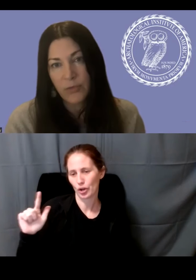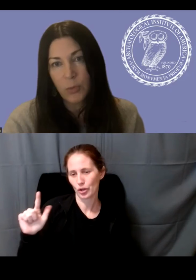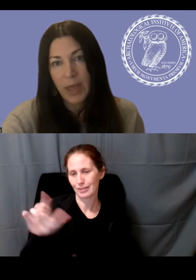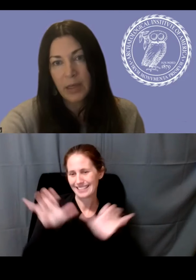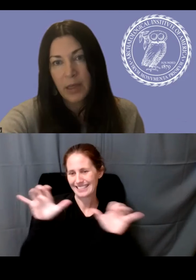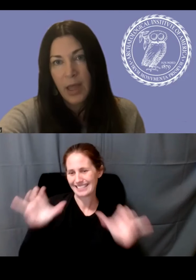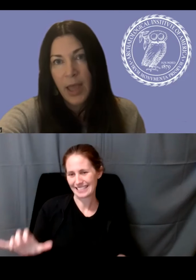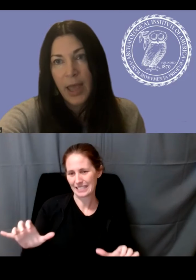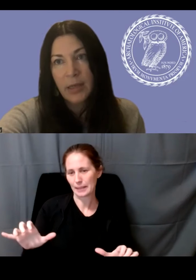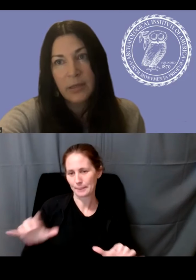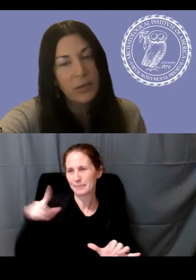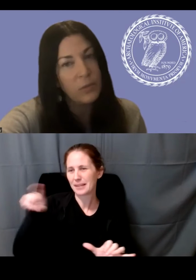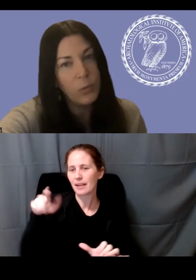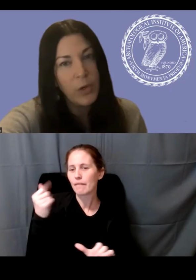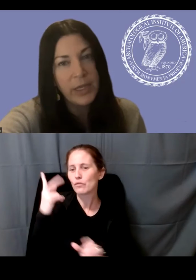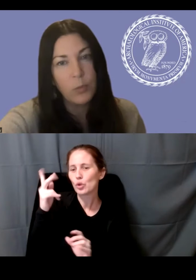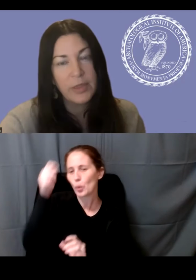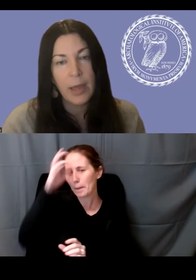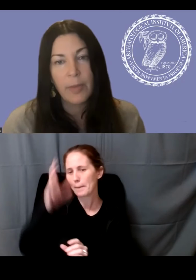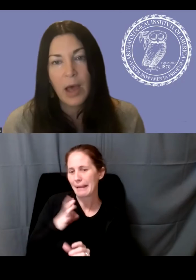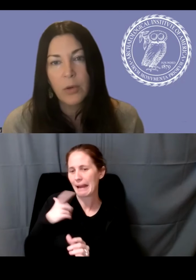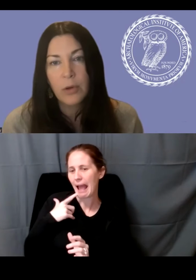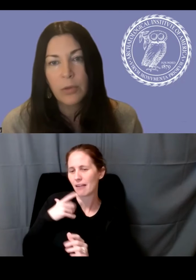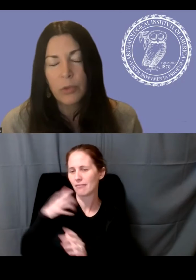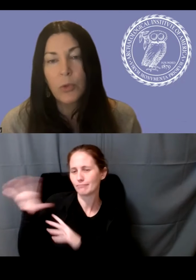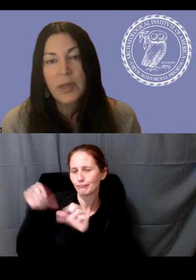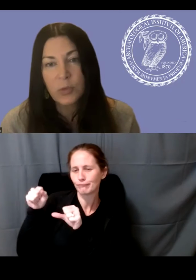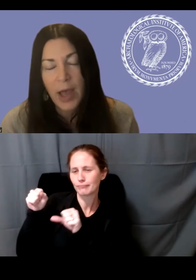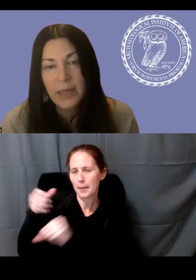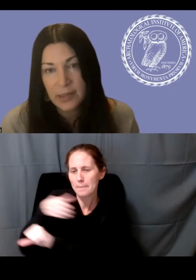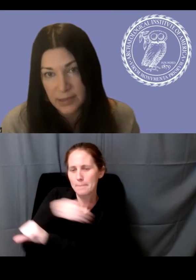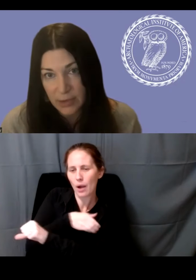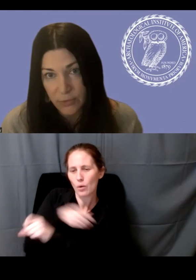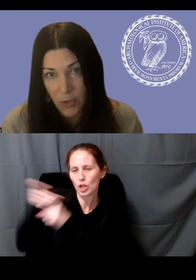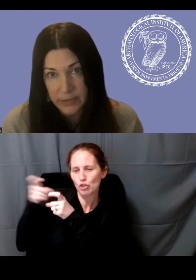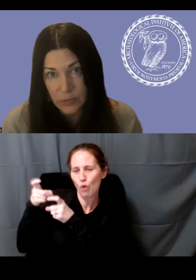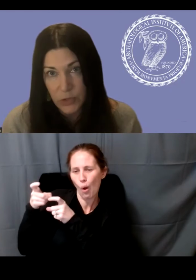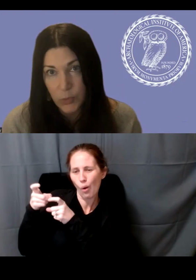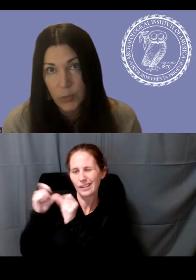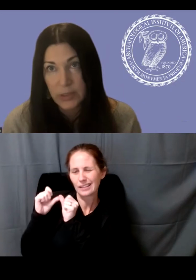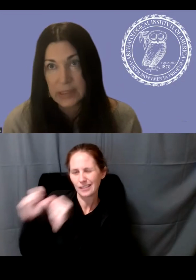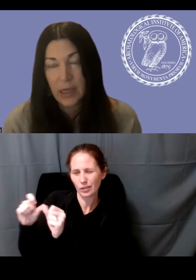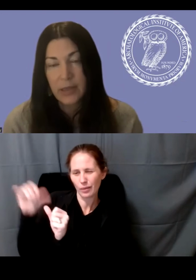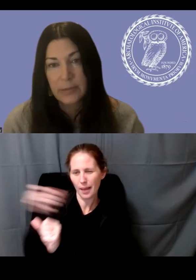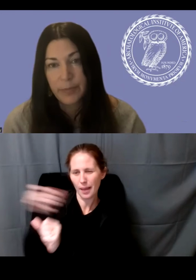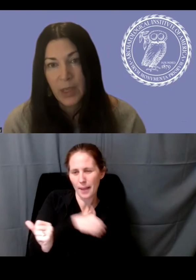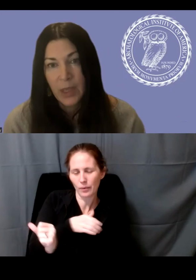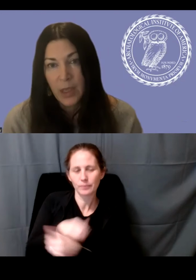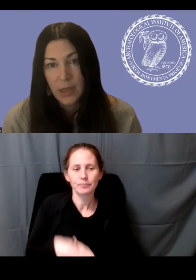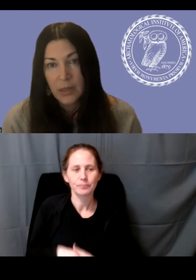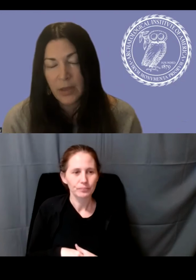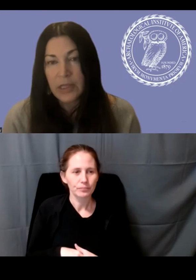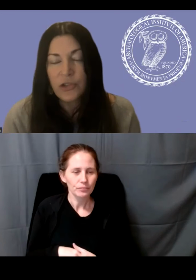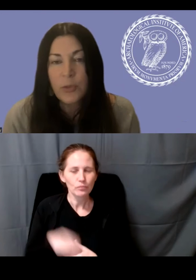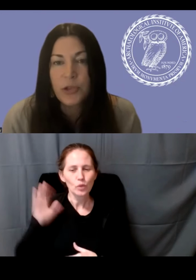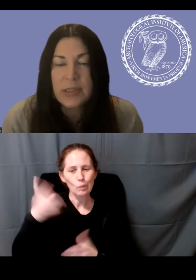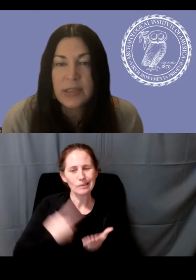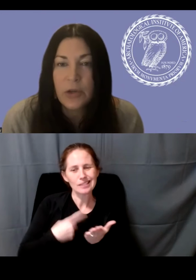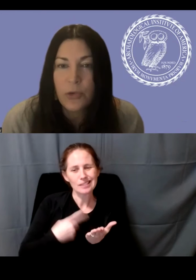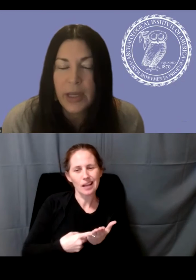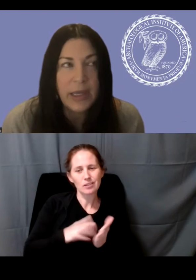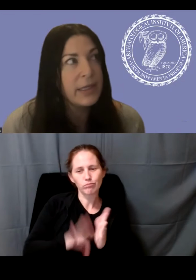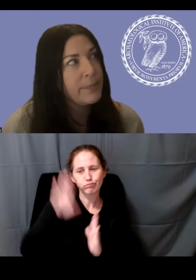among a few men, and working with that power through its rises and falls, which we will discuss. Now, the